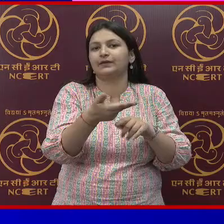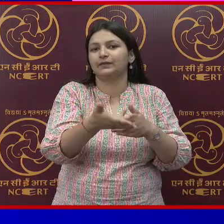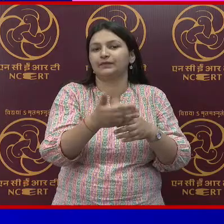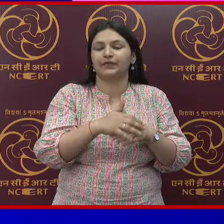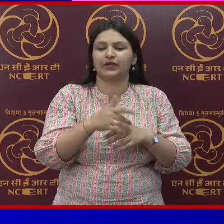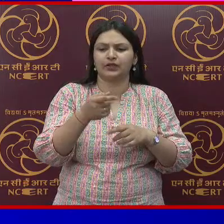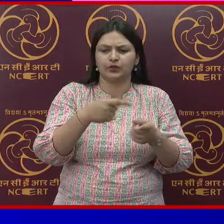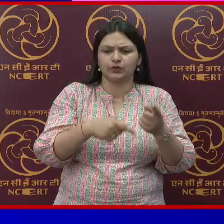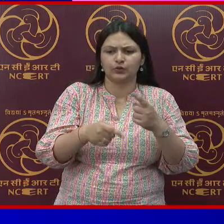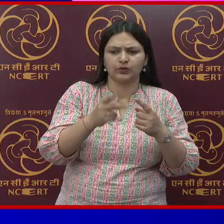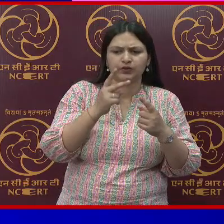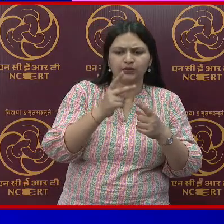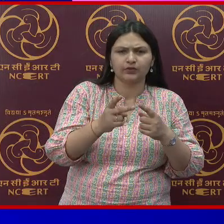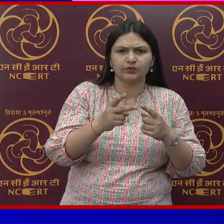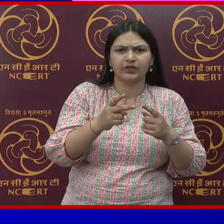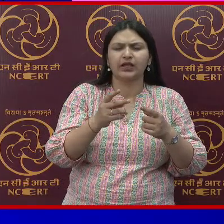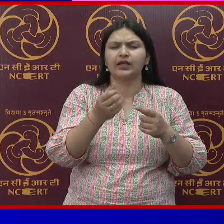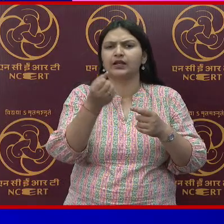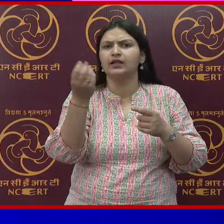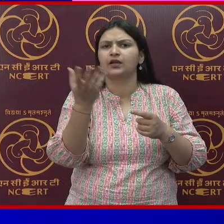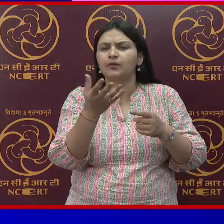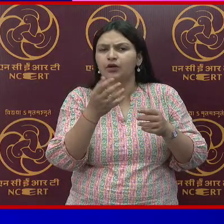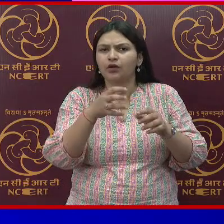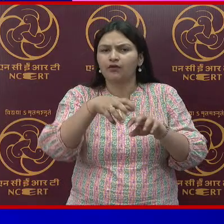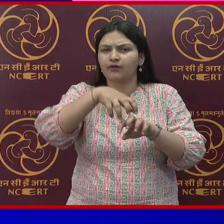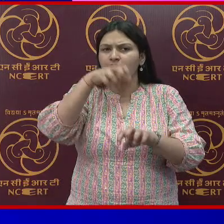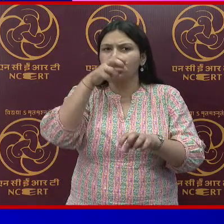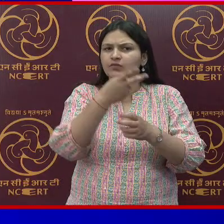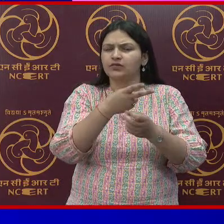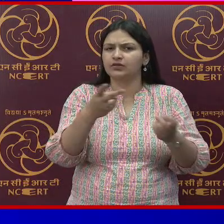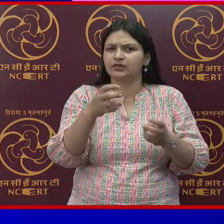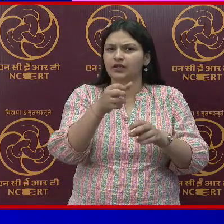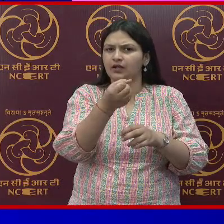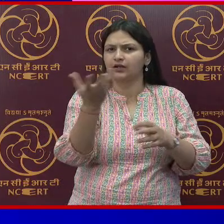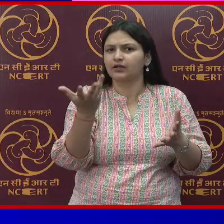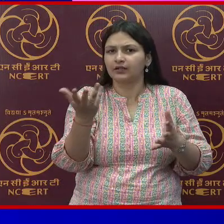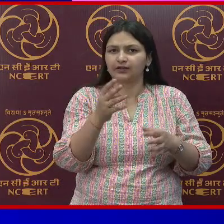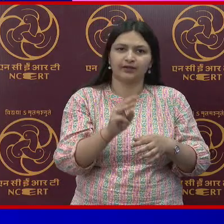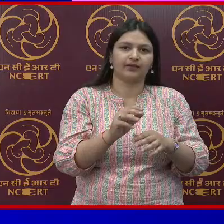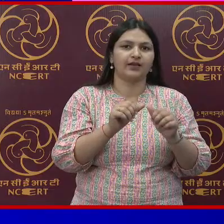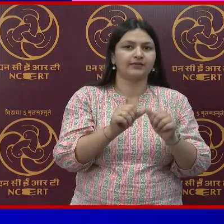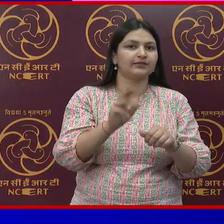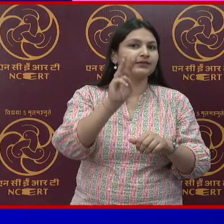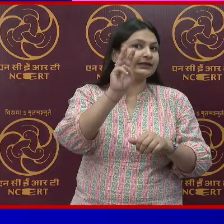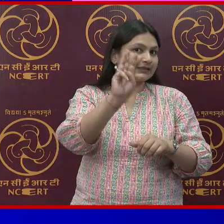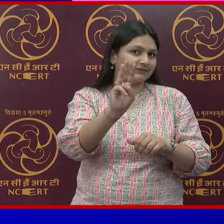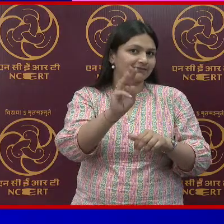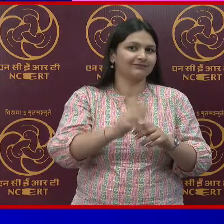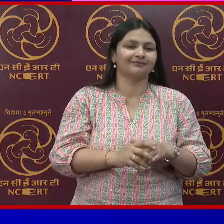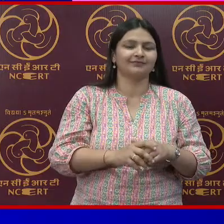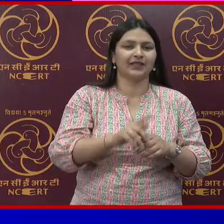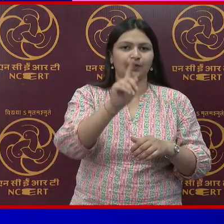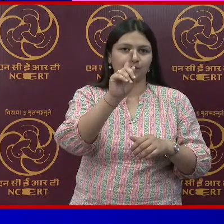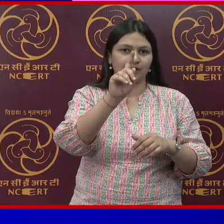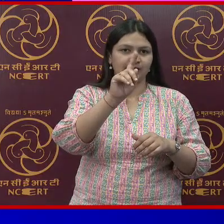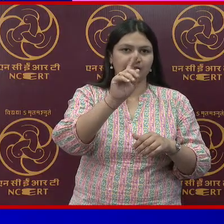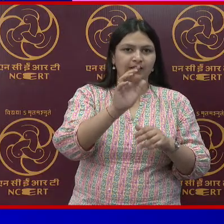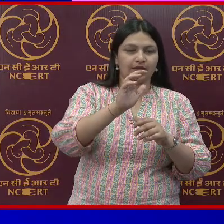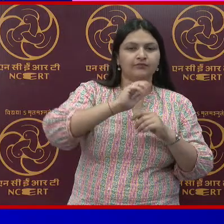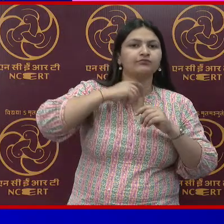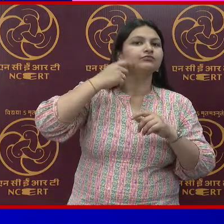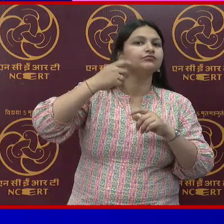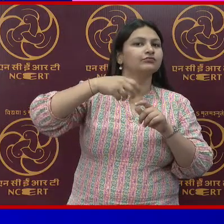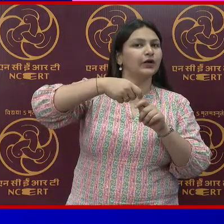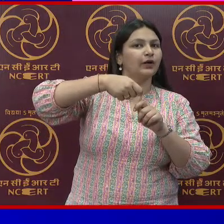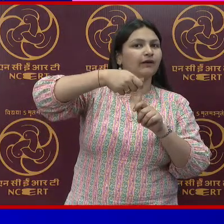many animals can you identify? Three. Three. Can you name them for me? One I can tell you, giraffe. Yes. And the other one is which